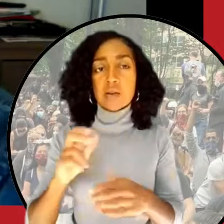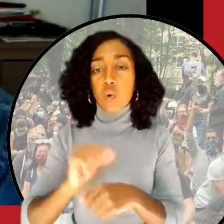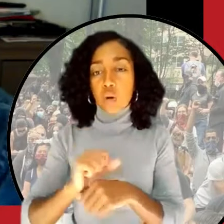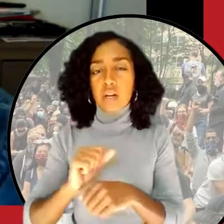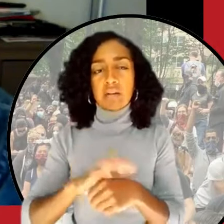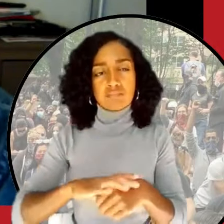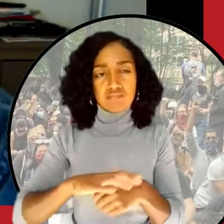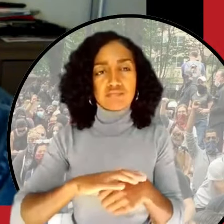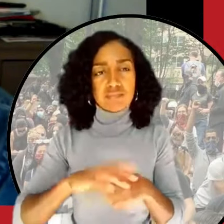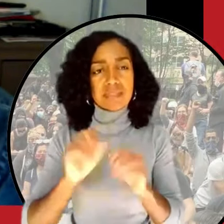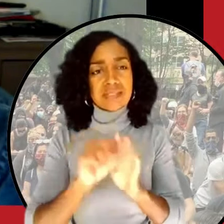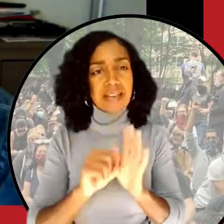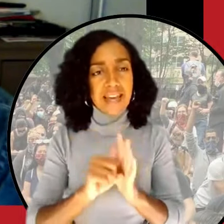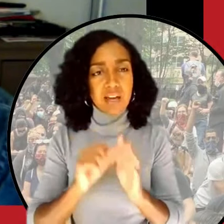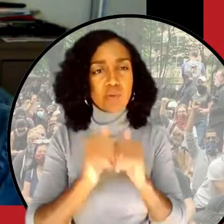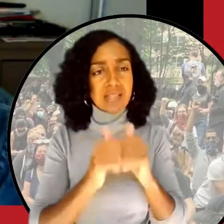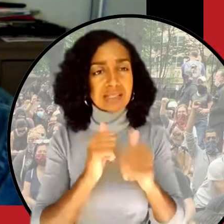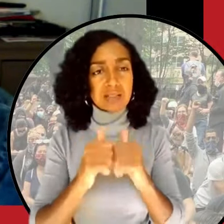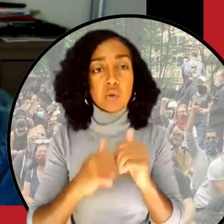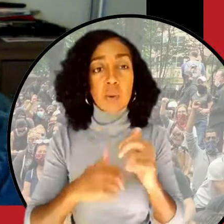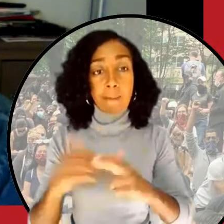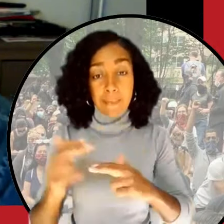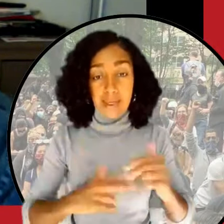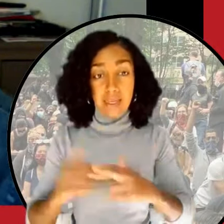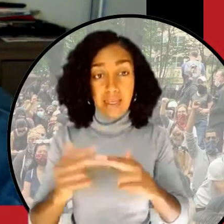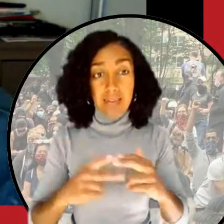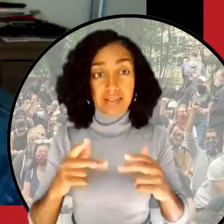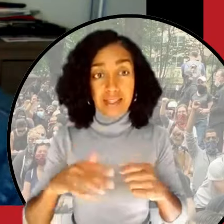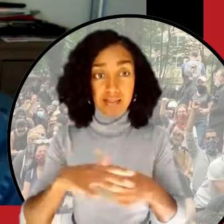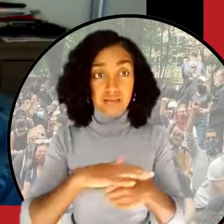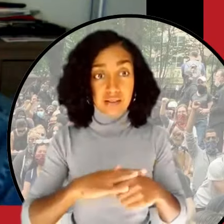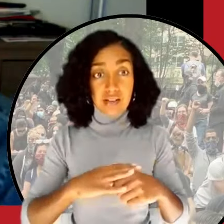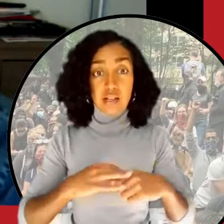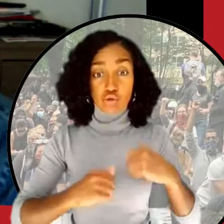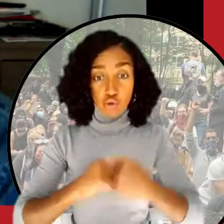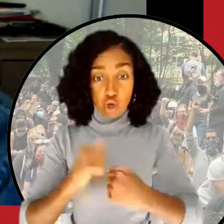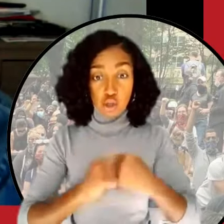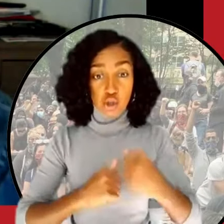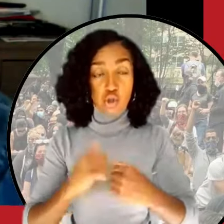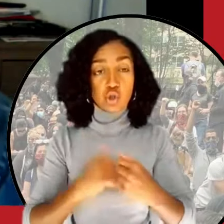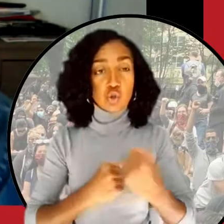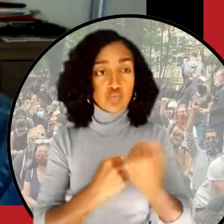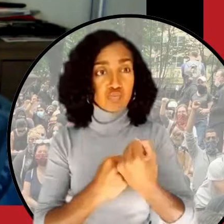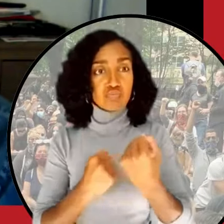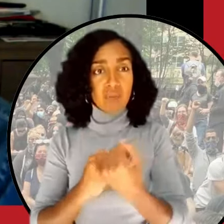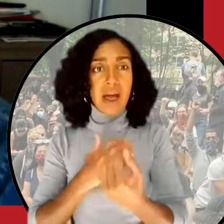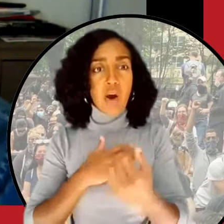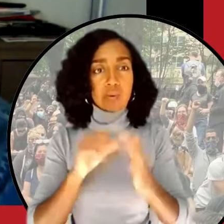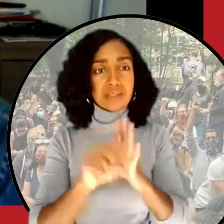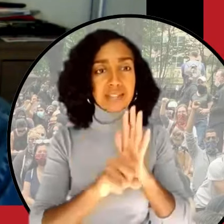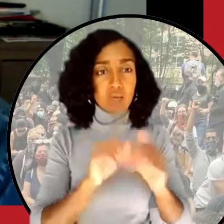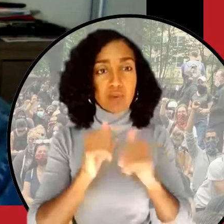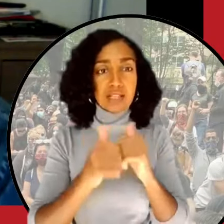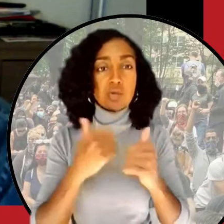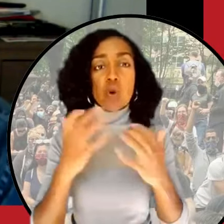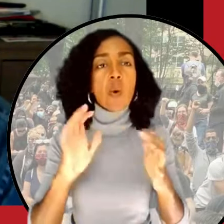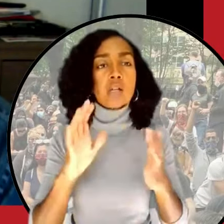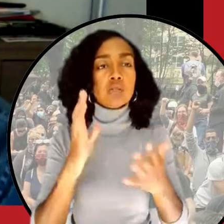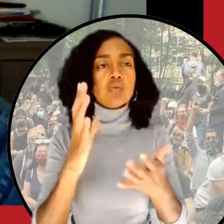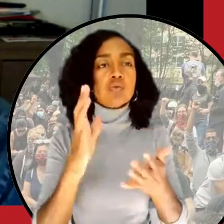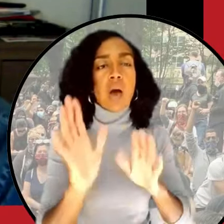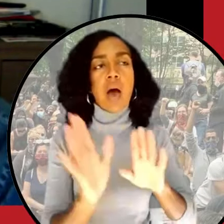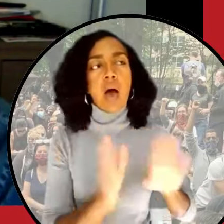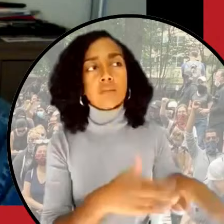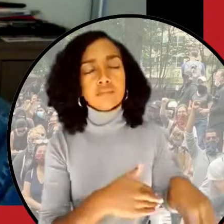electoral infrastructure to do our state legislative races. We don't want to just like put that away and turn it back on in a couple of years. We want to continue